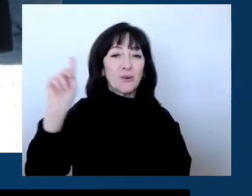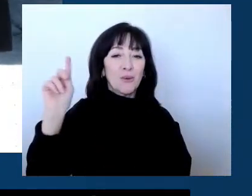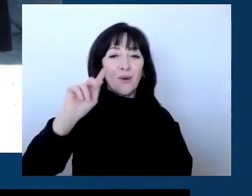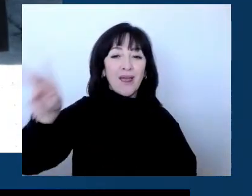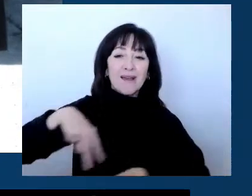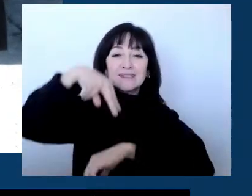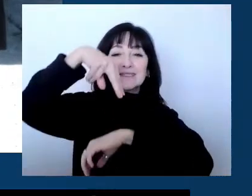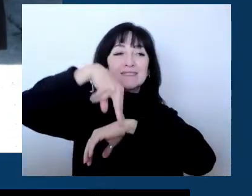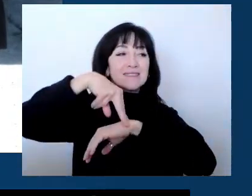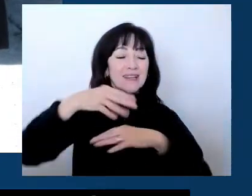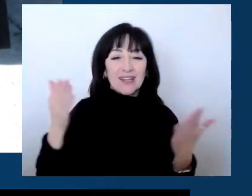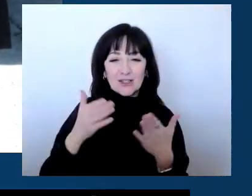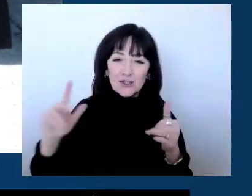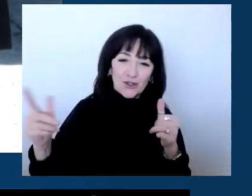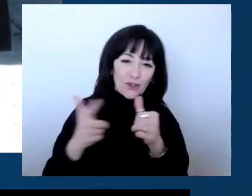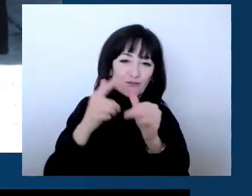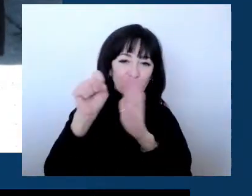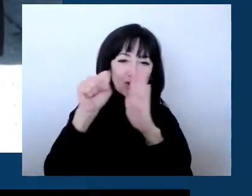be here.